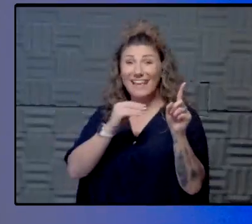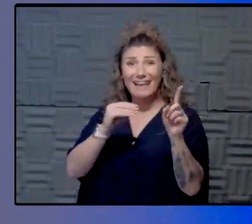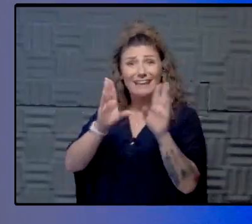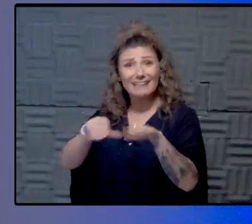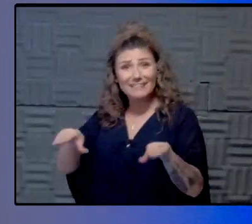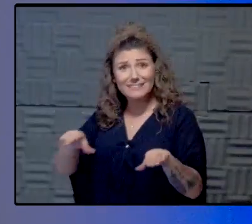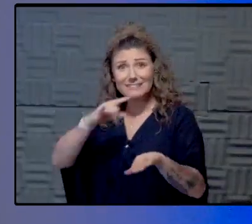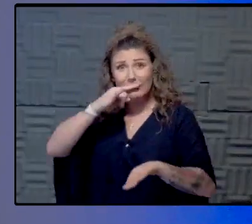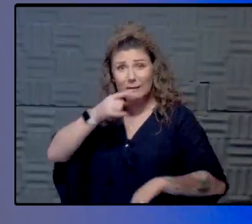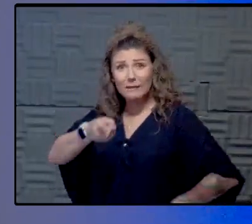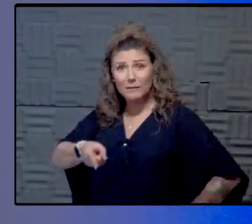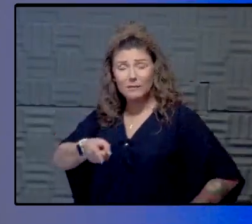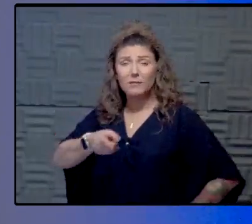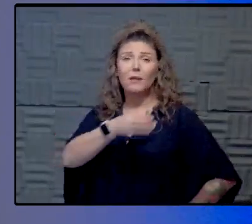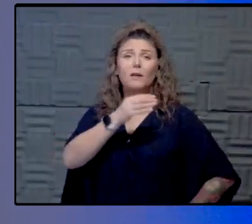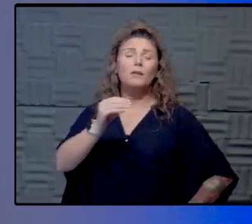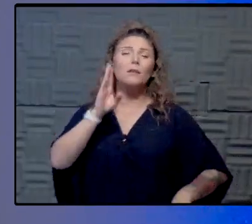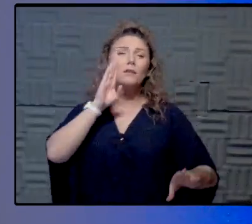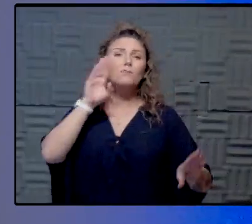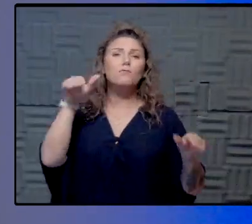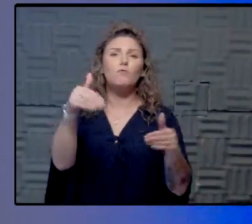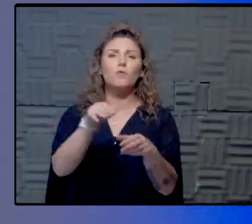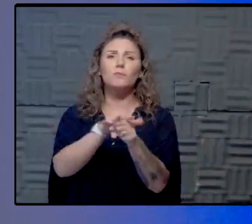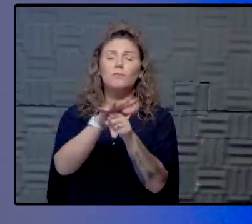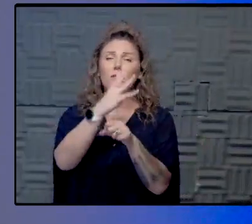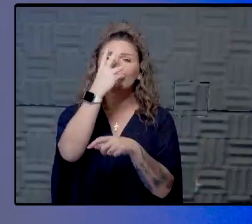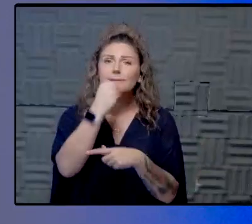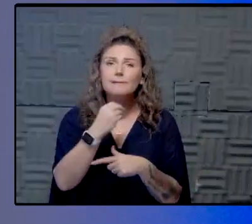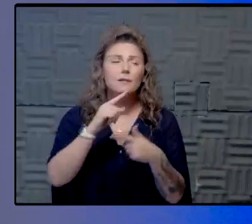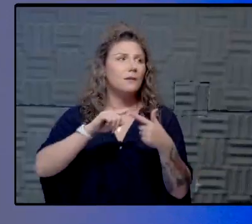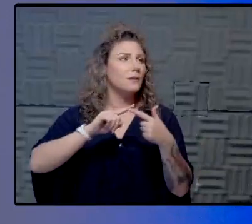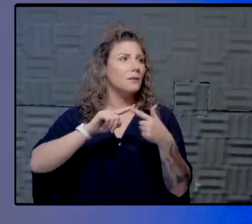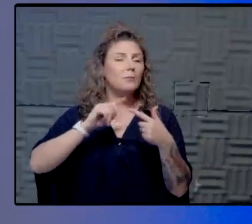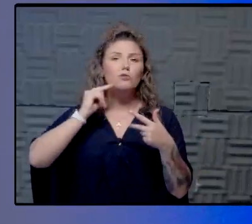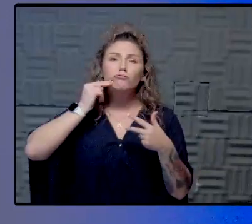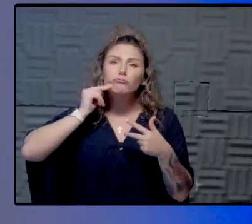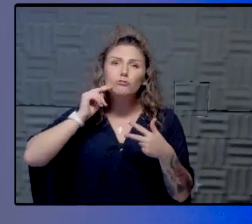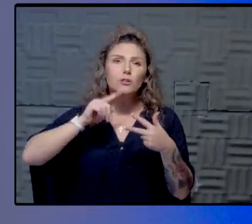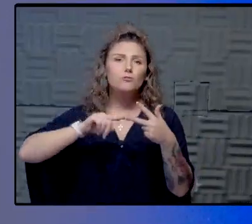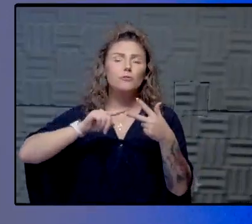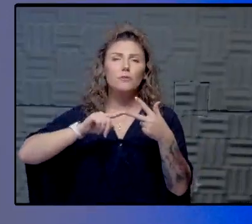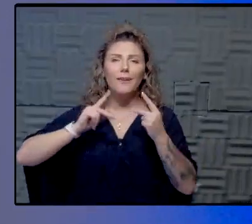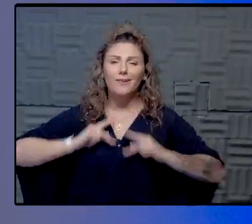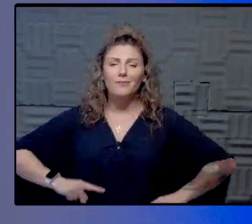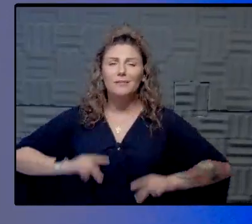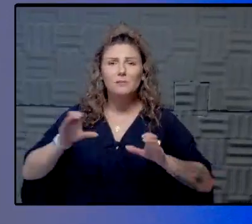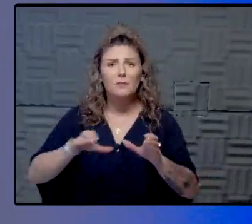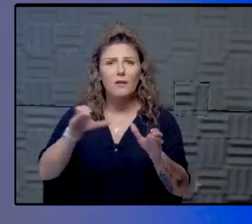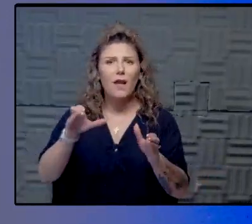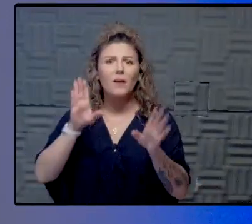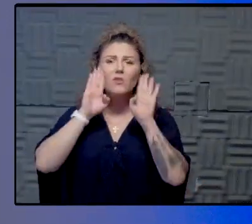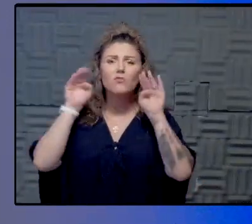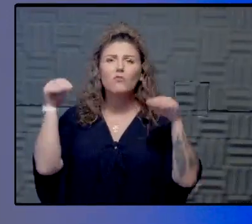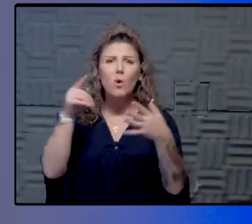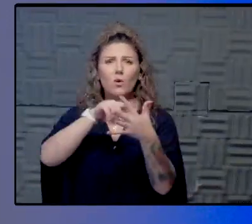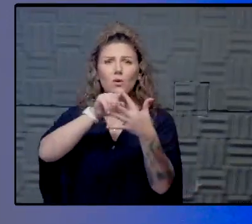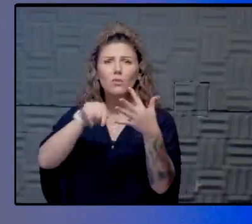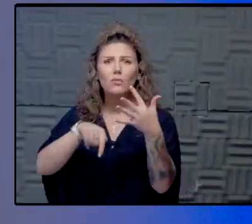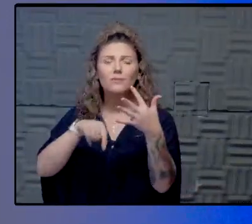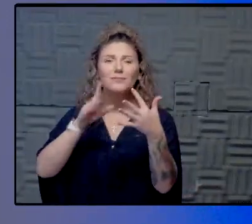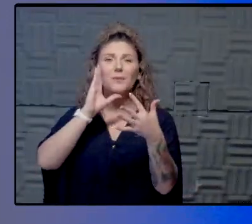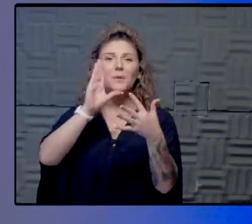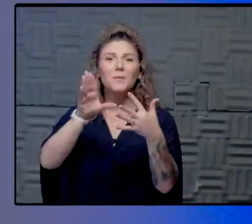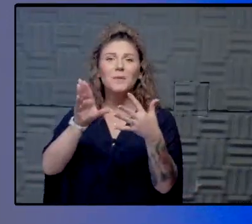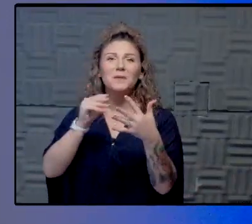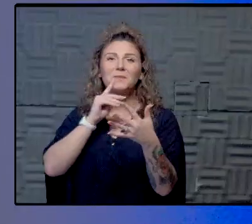Focus on getting adequate sleep and nutrition, some physical activity. Focus on doing the things that we know contribute